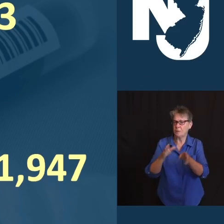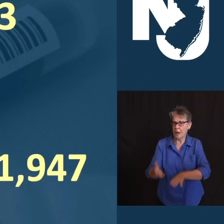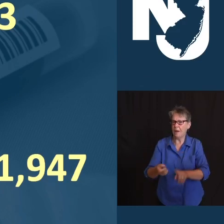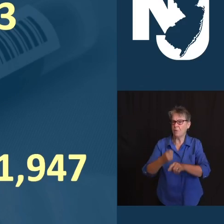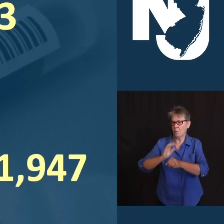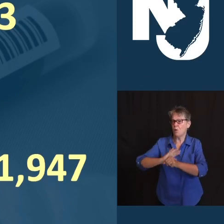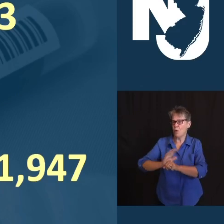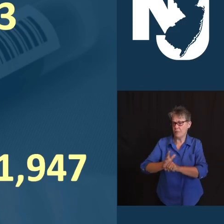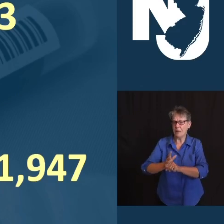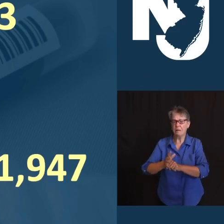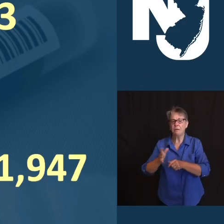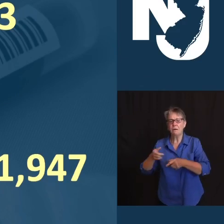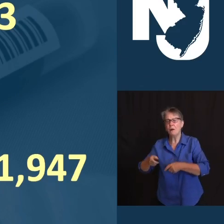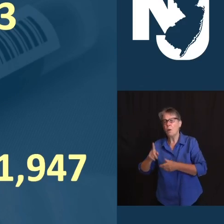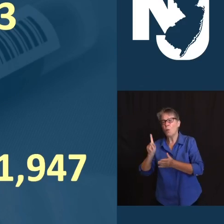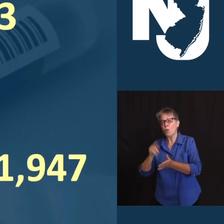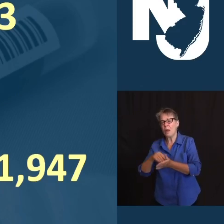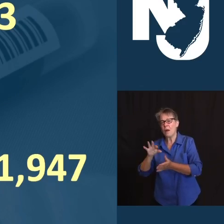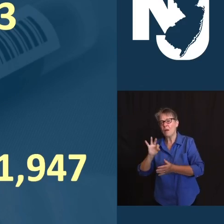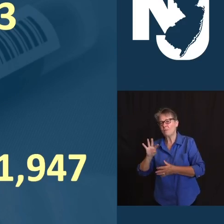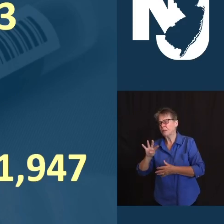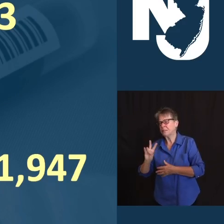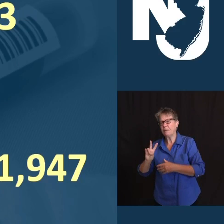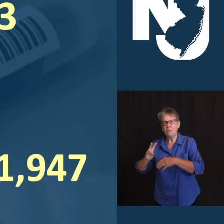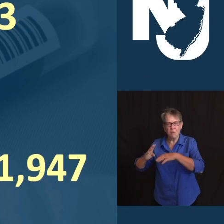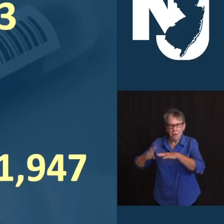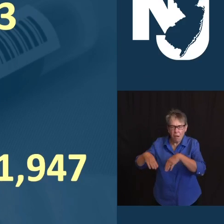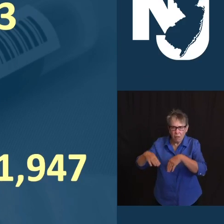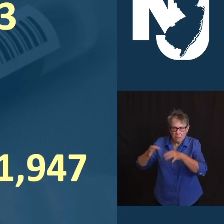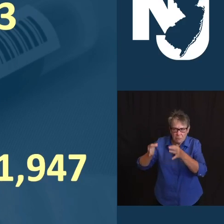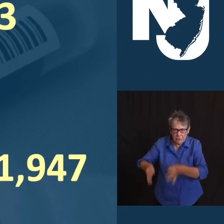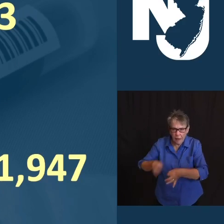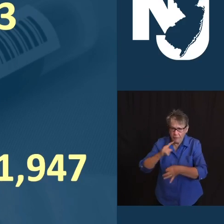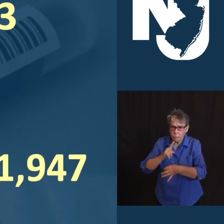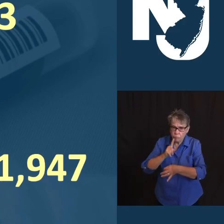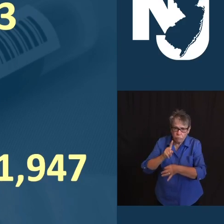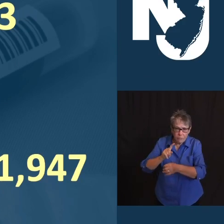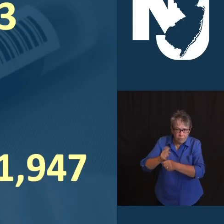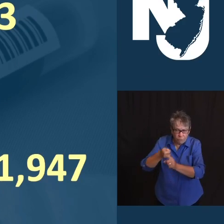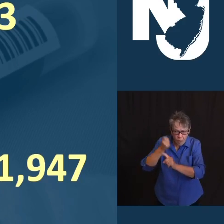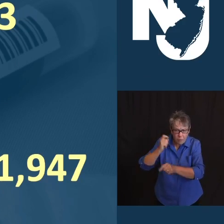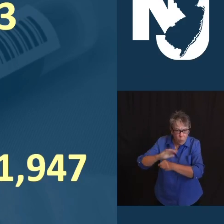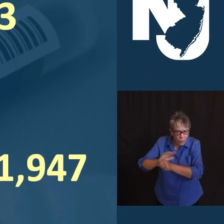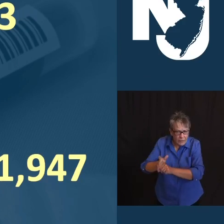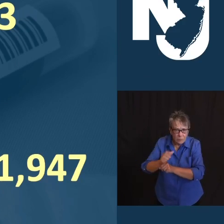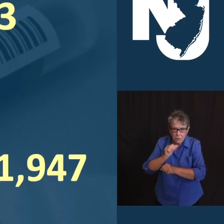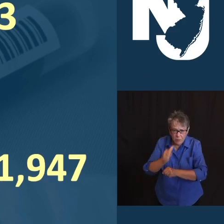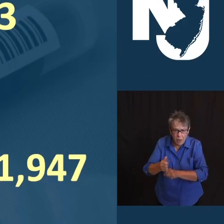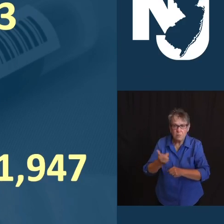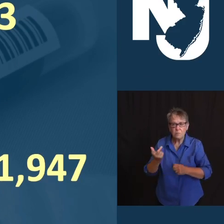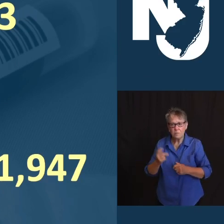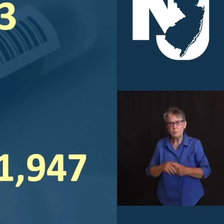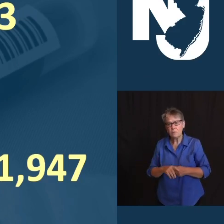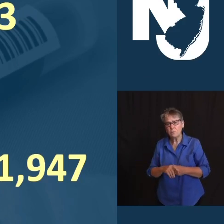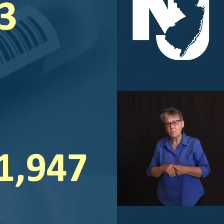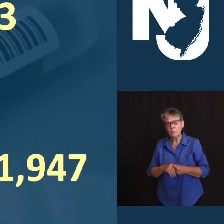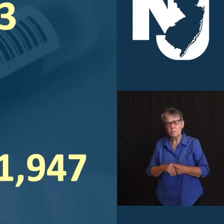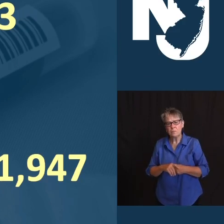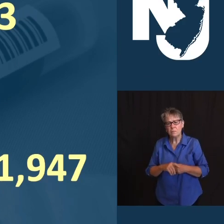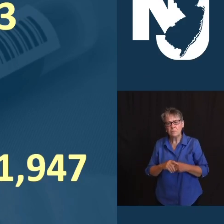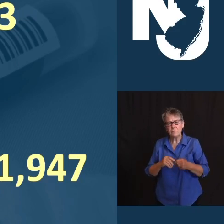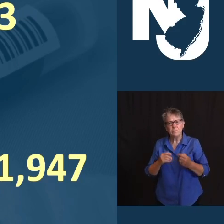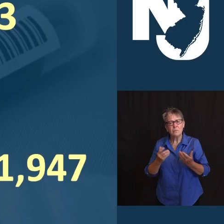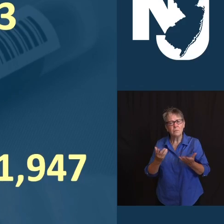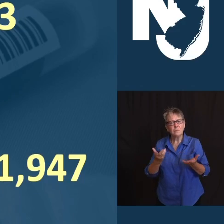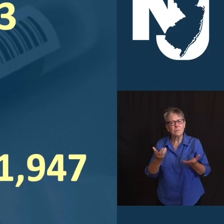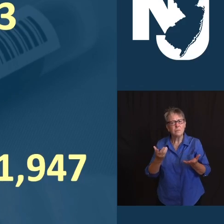1,947 probable deaths from COVID-19. And Judy will give a little bit of color on the 22 lives that we're announcing today